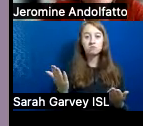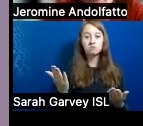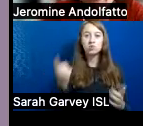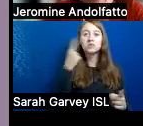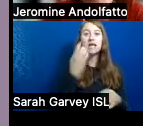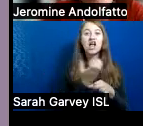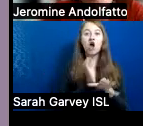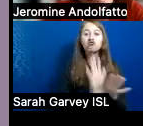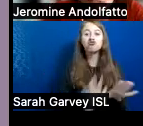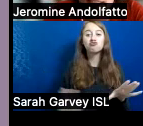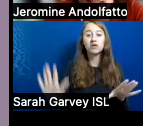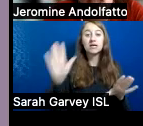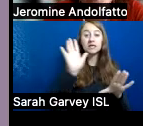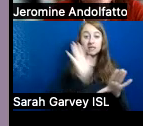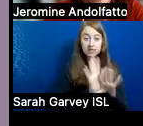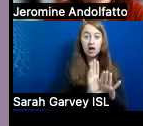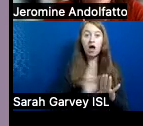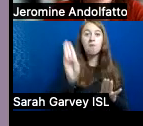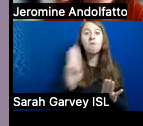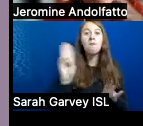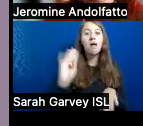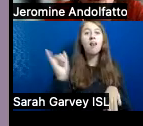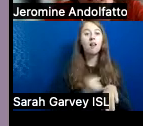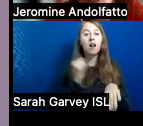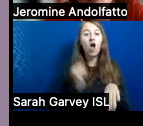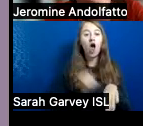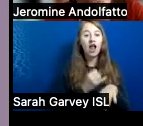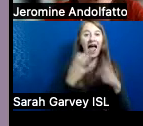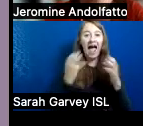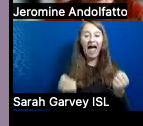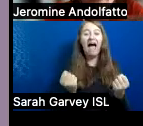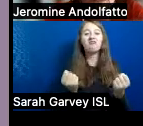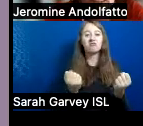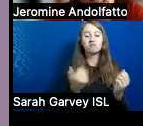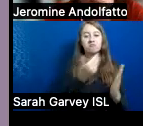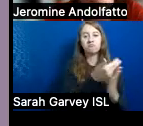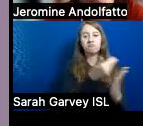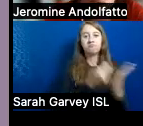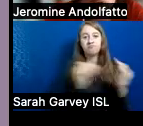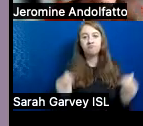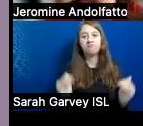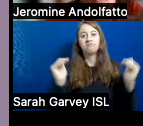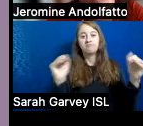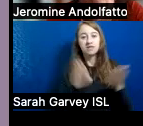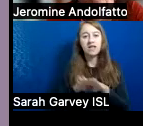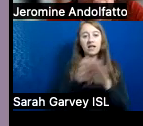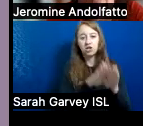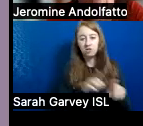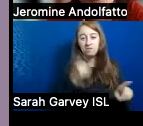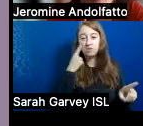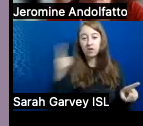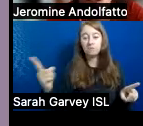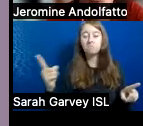legislative candidate quotas. So you see, for instance, France, Poland, Greece, Italy, Portugal, the Republic of